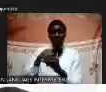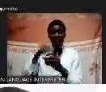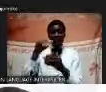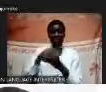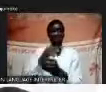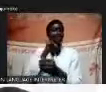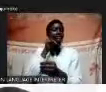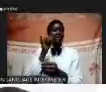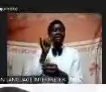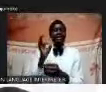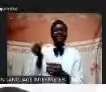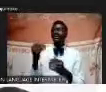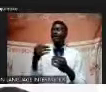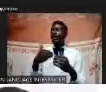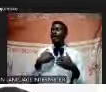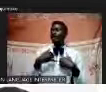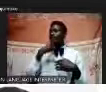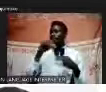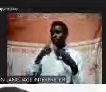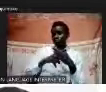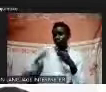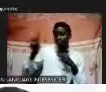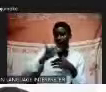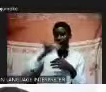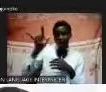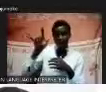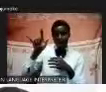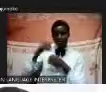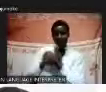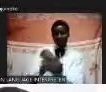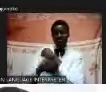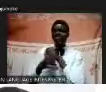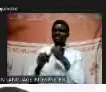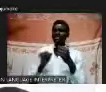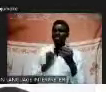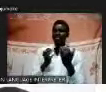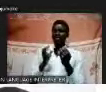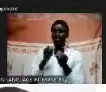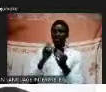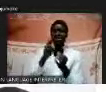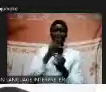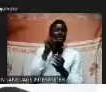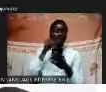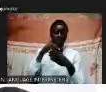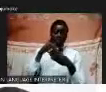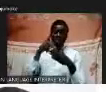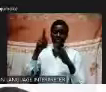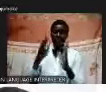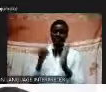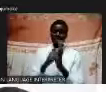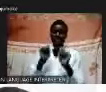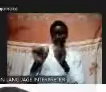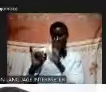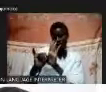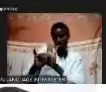jackpot overseas, but at least more Nigerian professionals that can identify children with